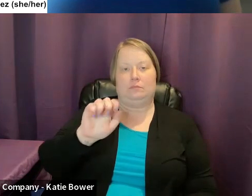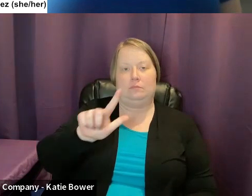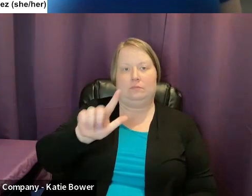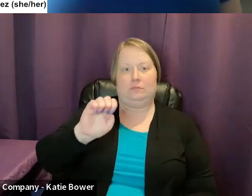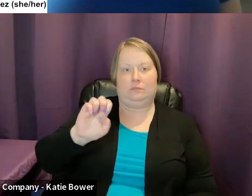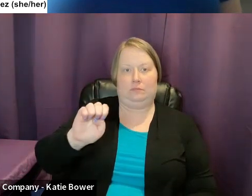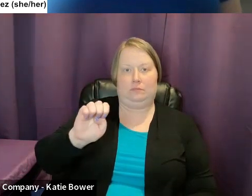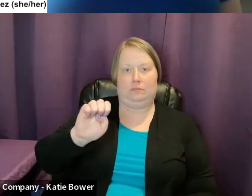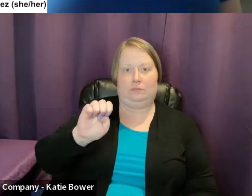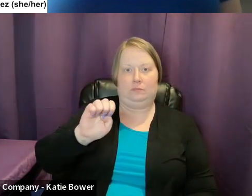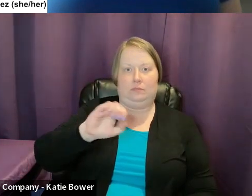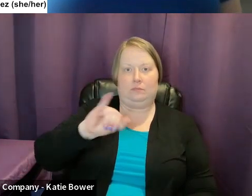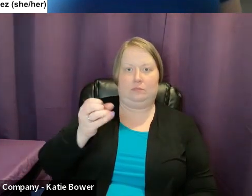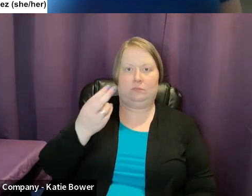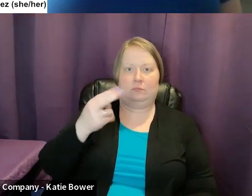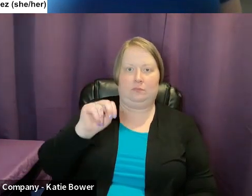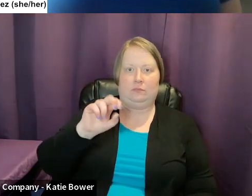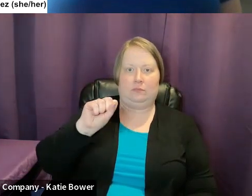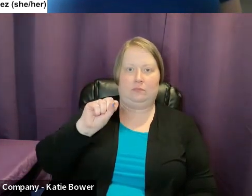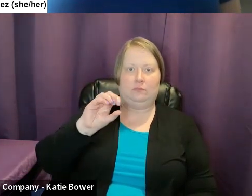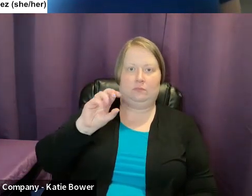Maylee Johnson,